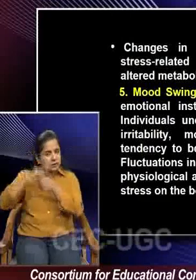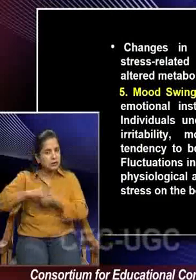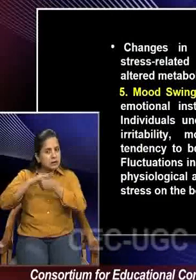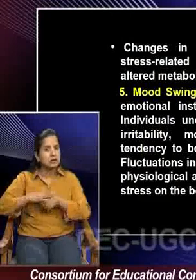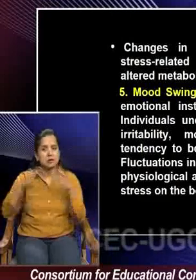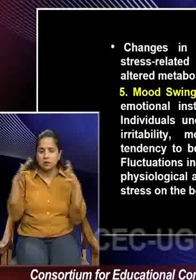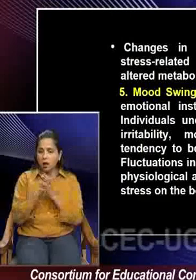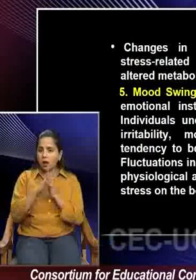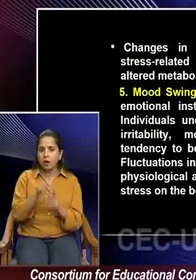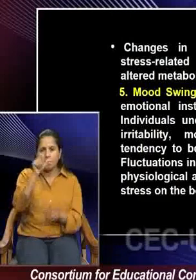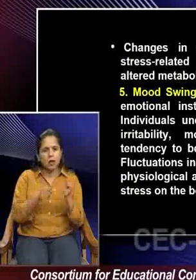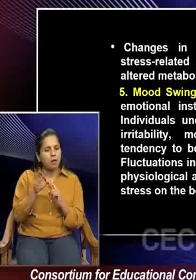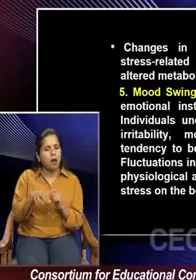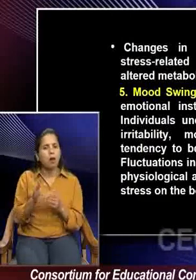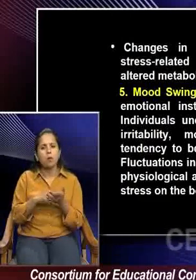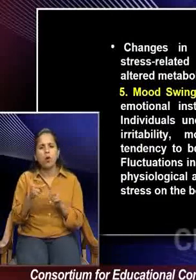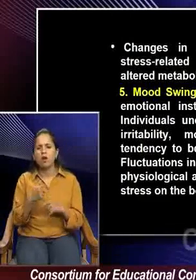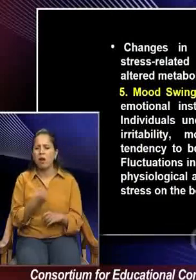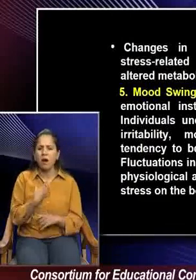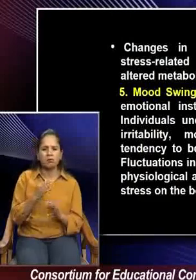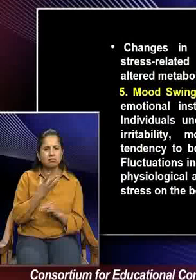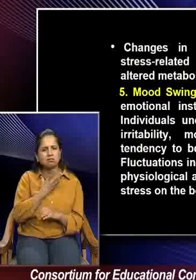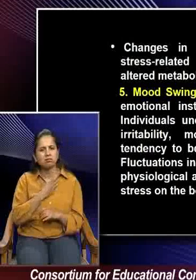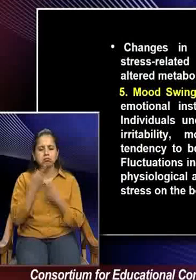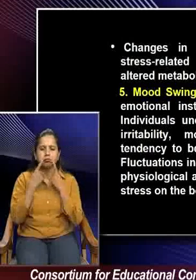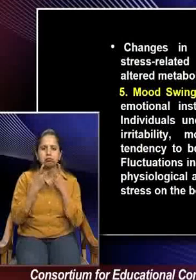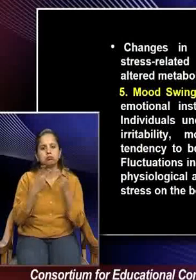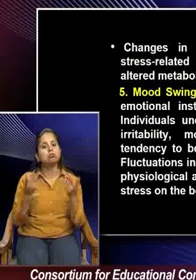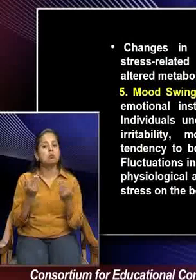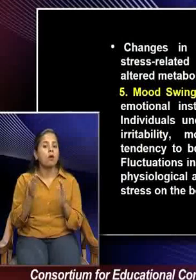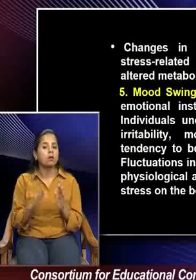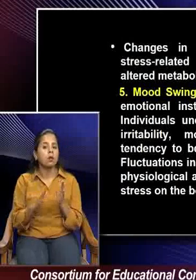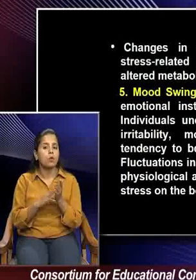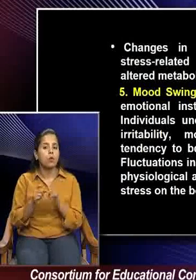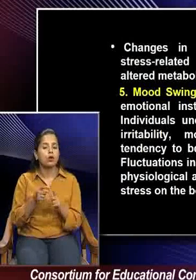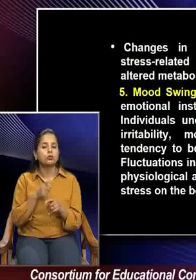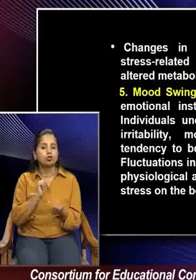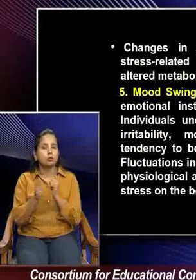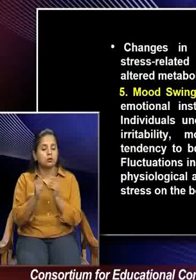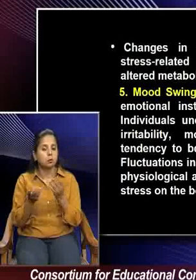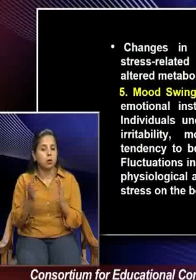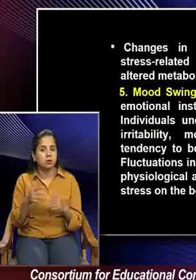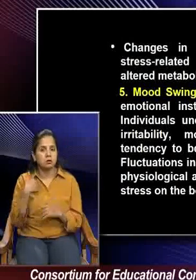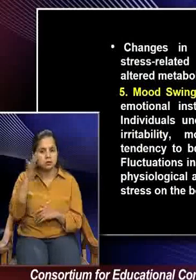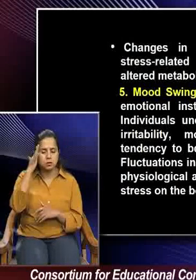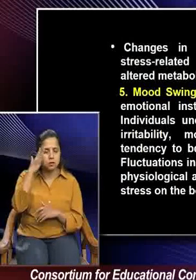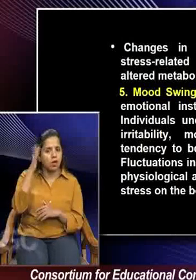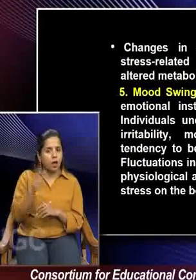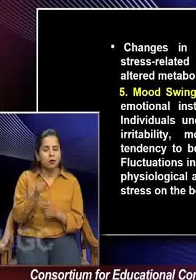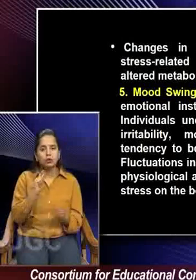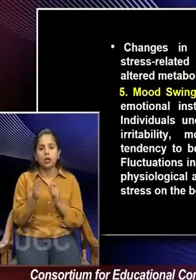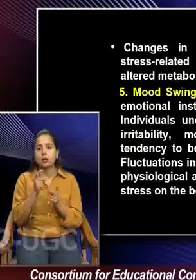Individuals under stress may experience moodiness, anxiety,